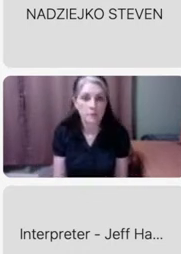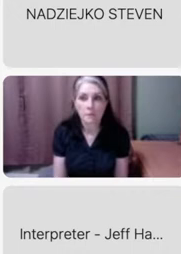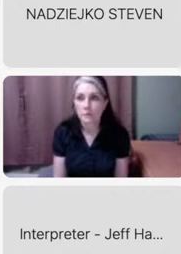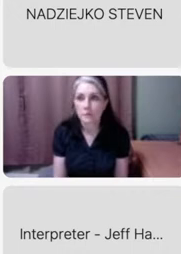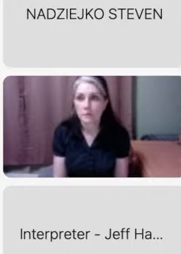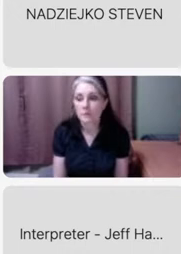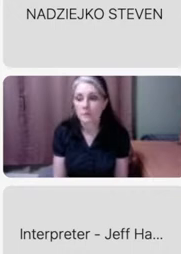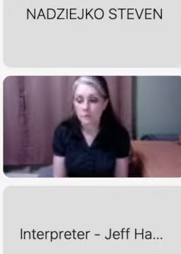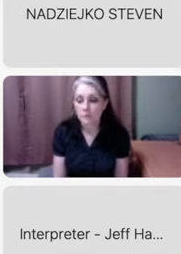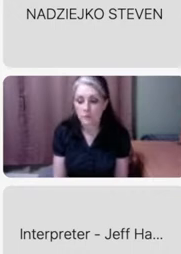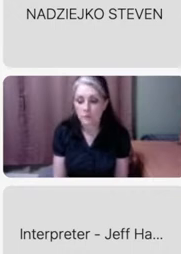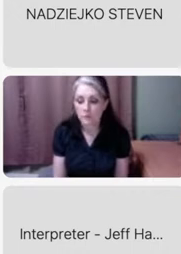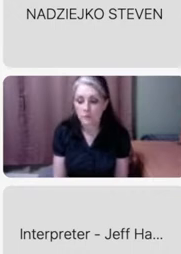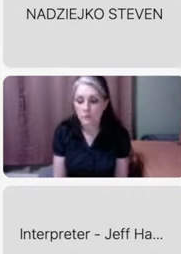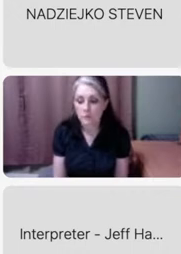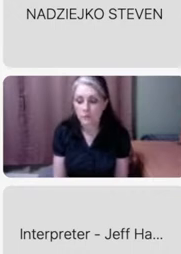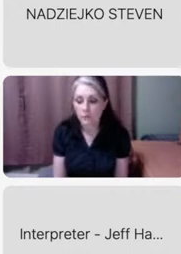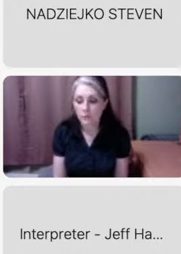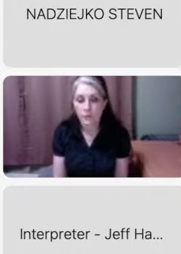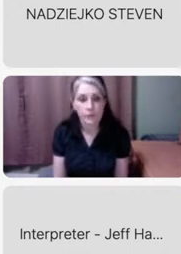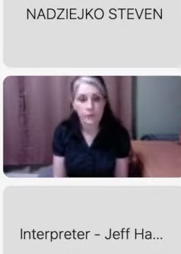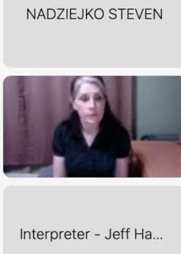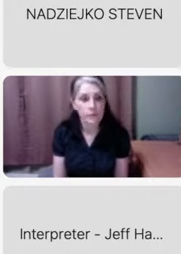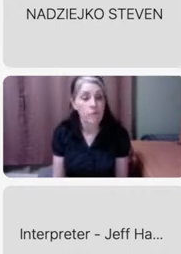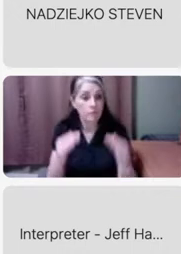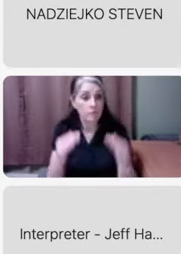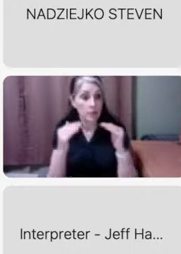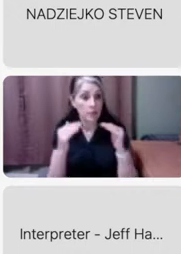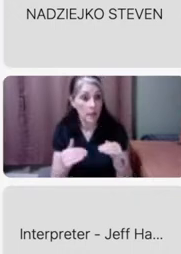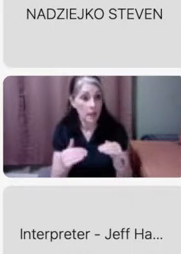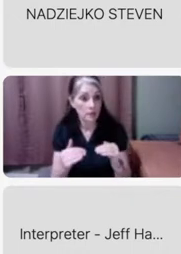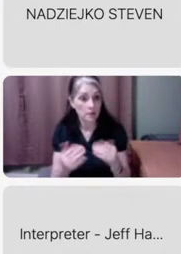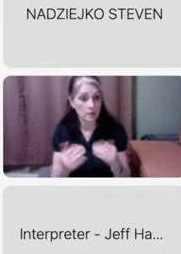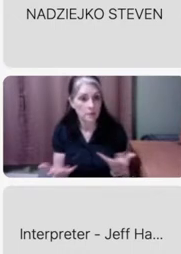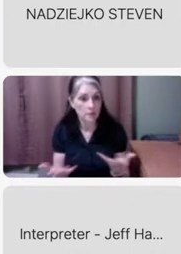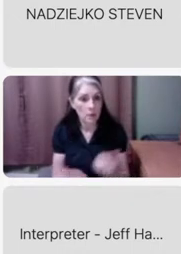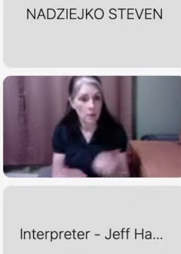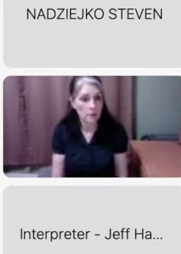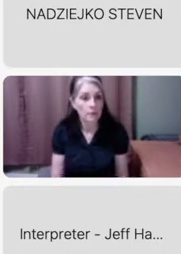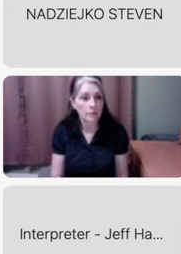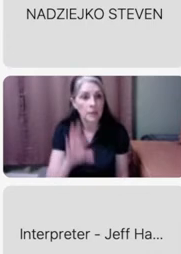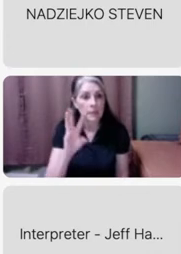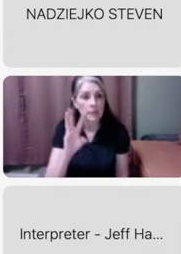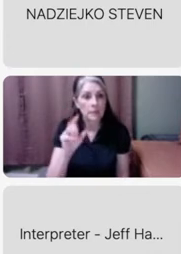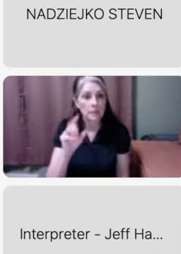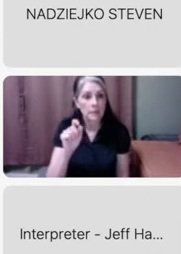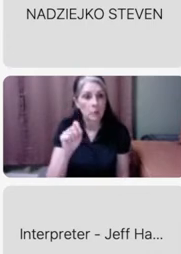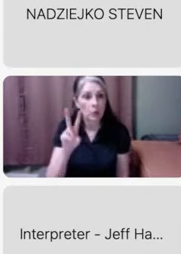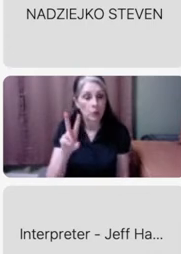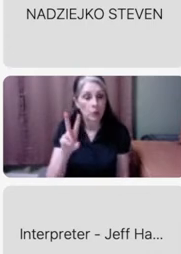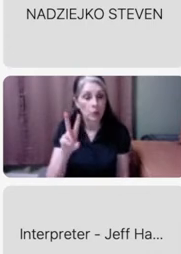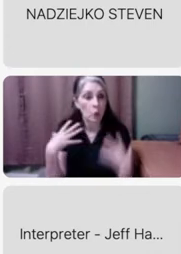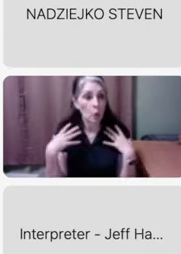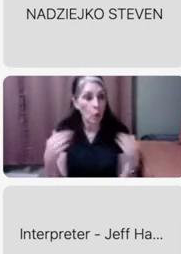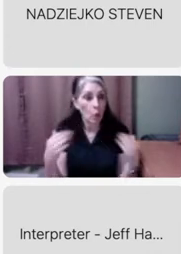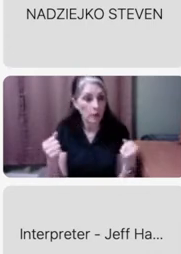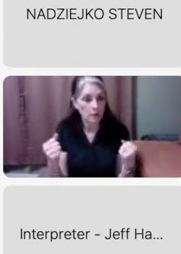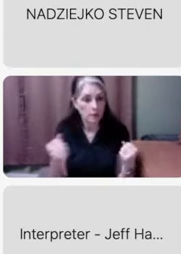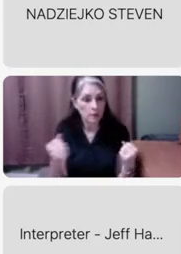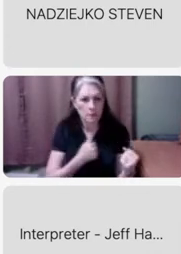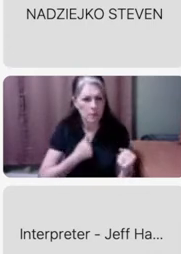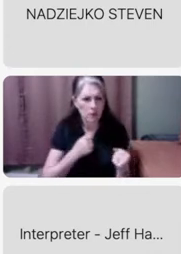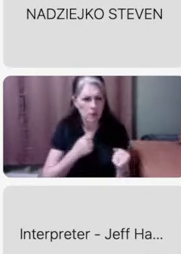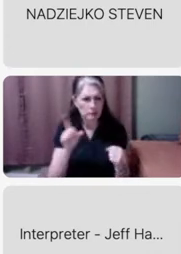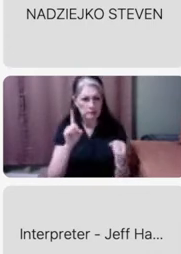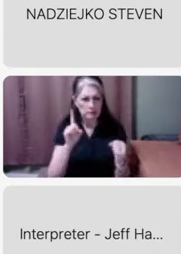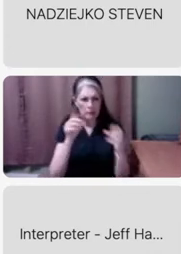okay next item is um 6.2 wellness i'm sorry am i i'm a little lost